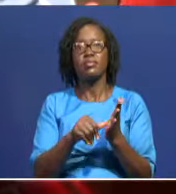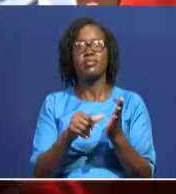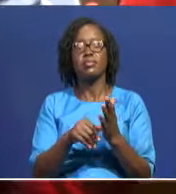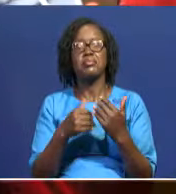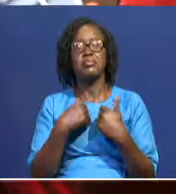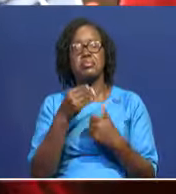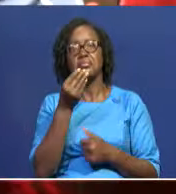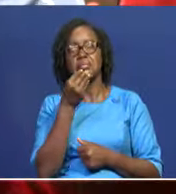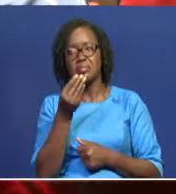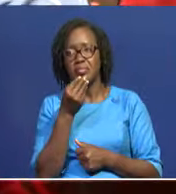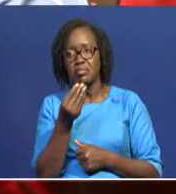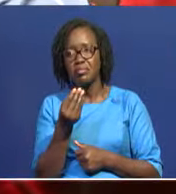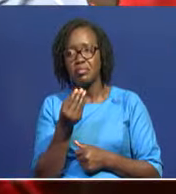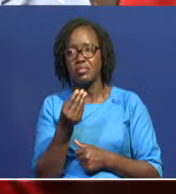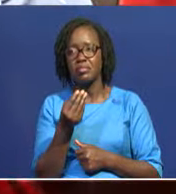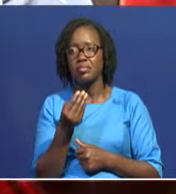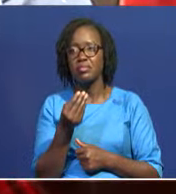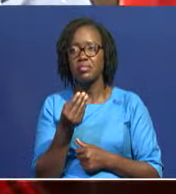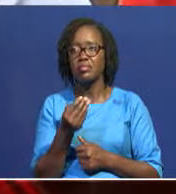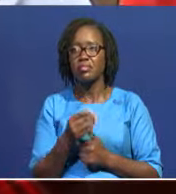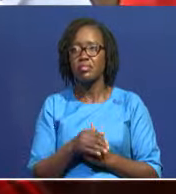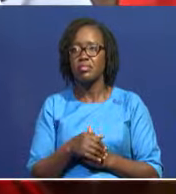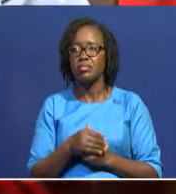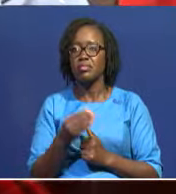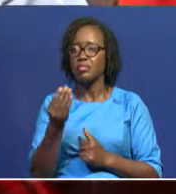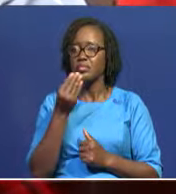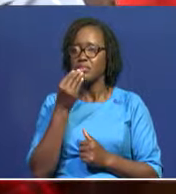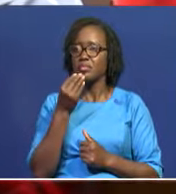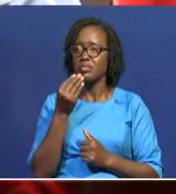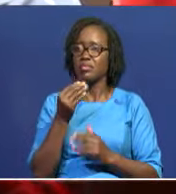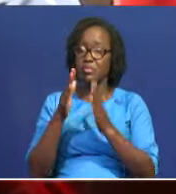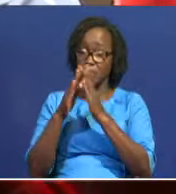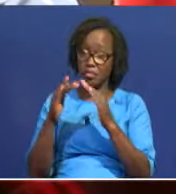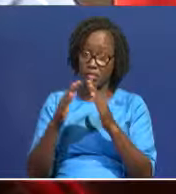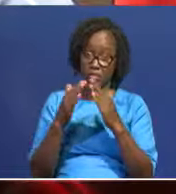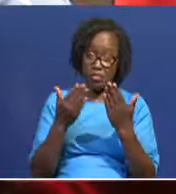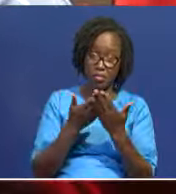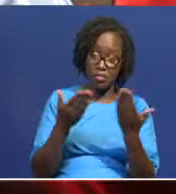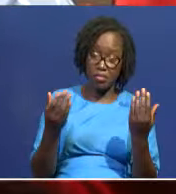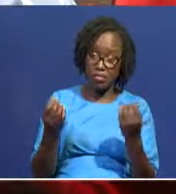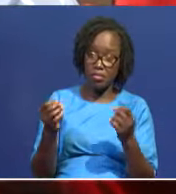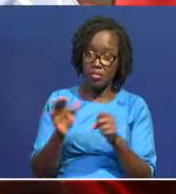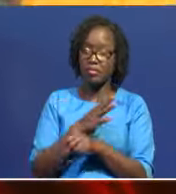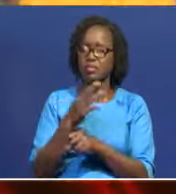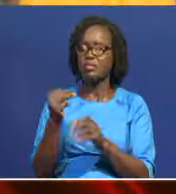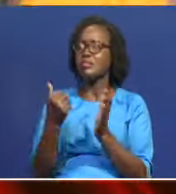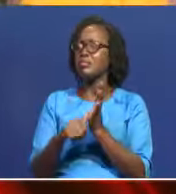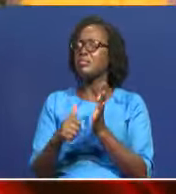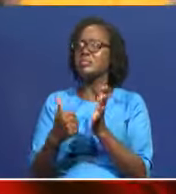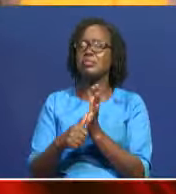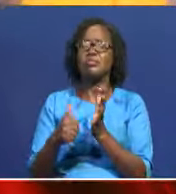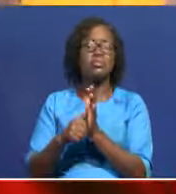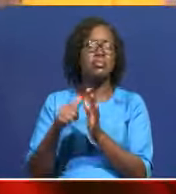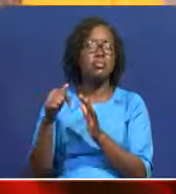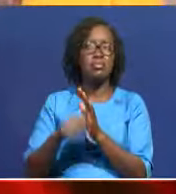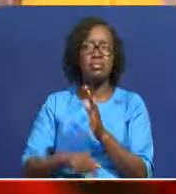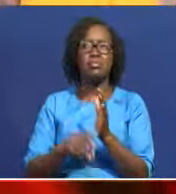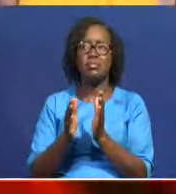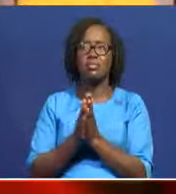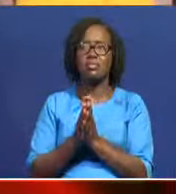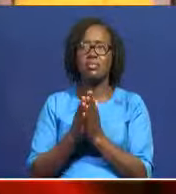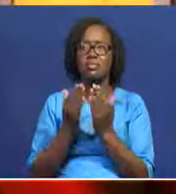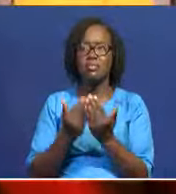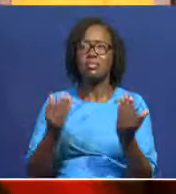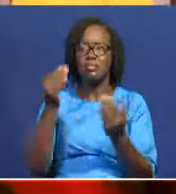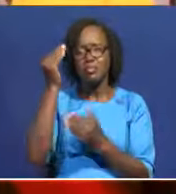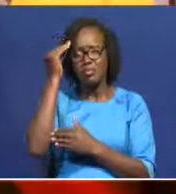kupata chakula, ni vijo msojo. Chakula kwa hizi nyumba za hawa wengi wao ni shida. Kusomesha